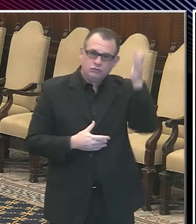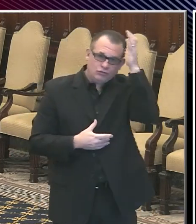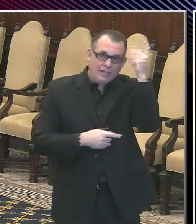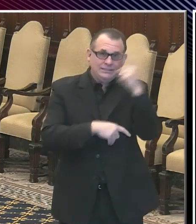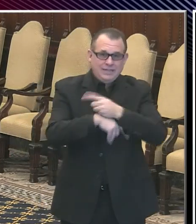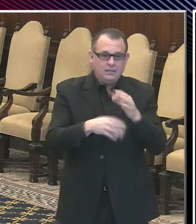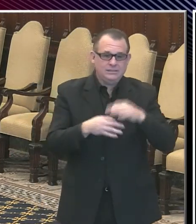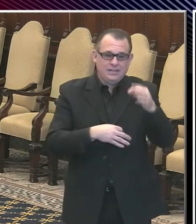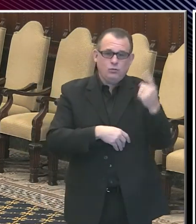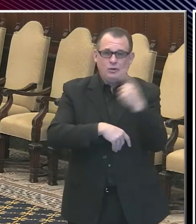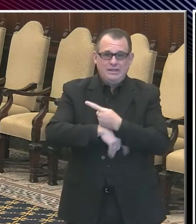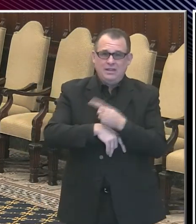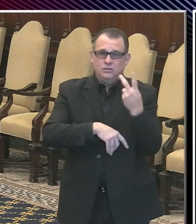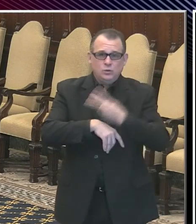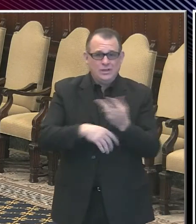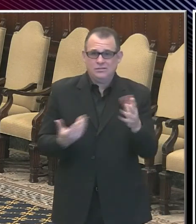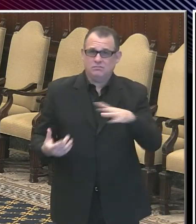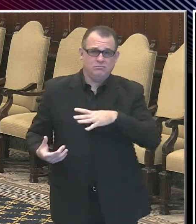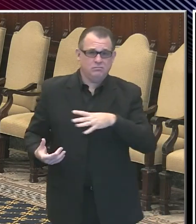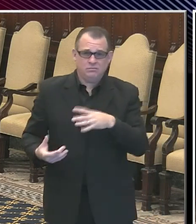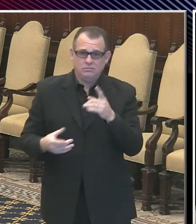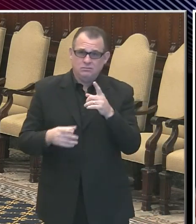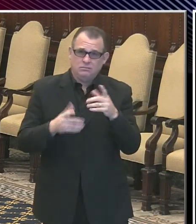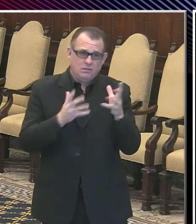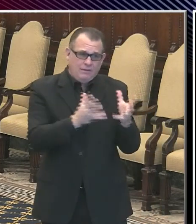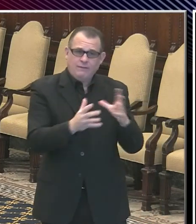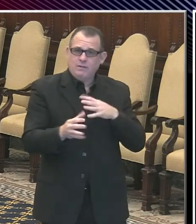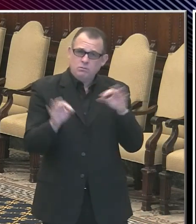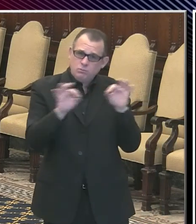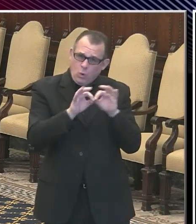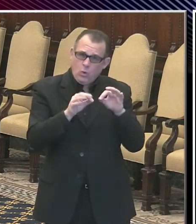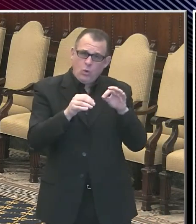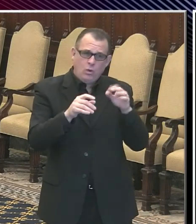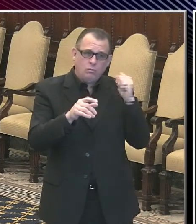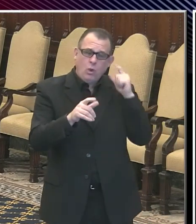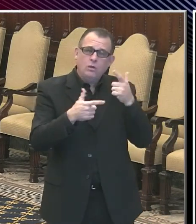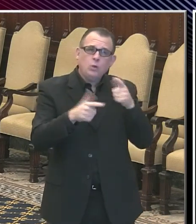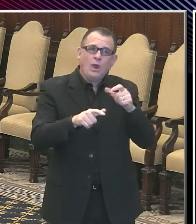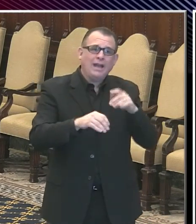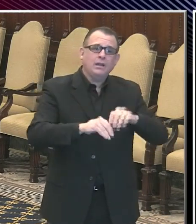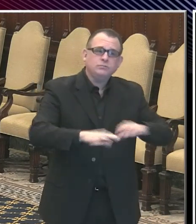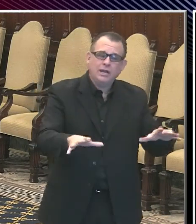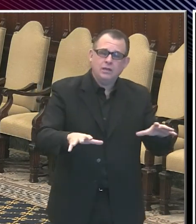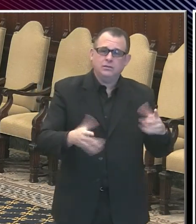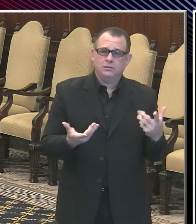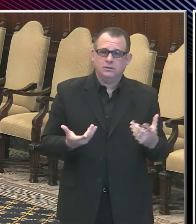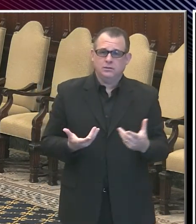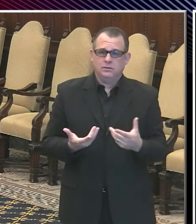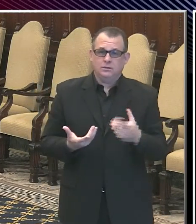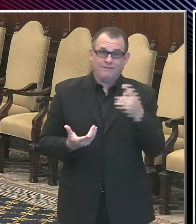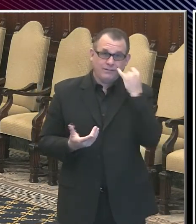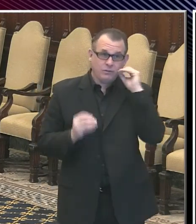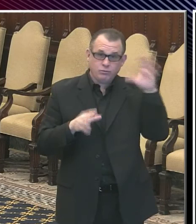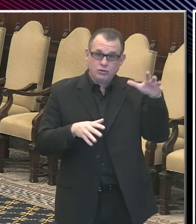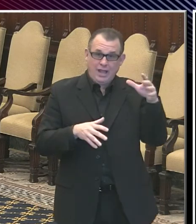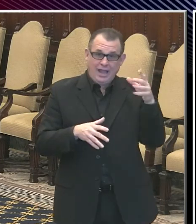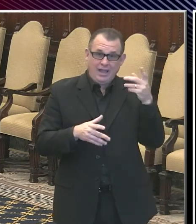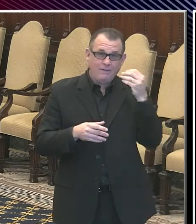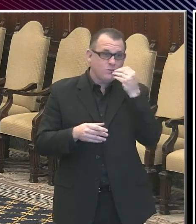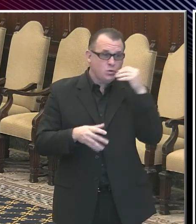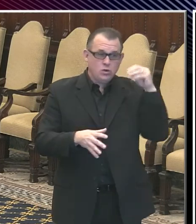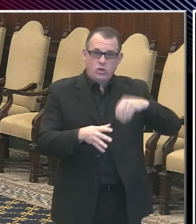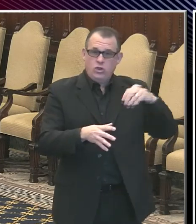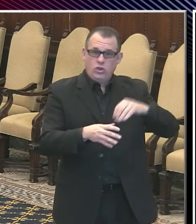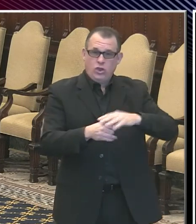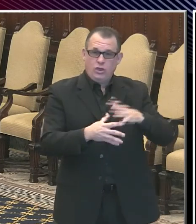day it's supposed to, it'll stay secure. I mean, there's going to be certain elements. If you put food out in plastic